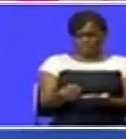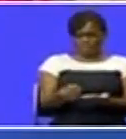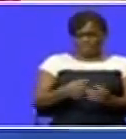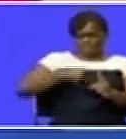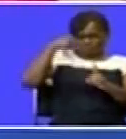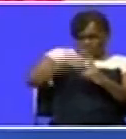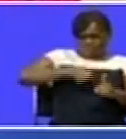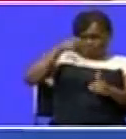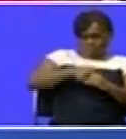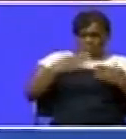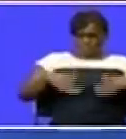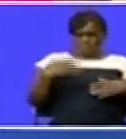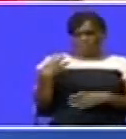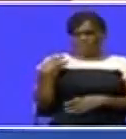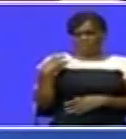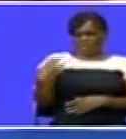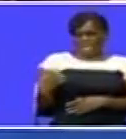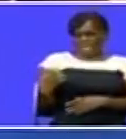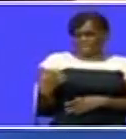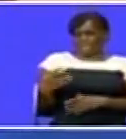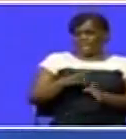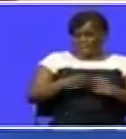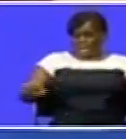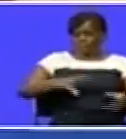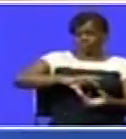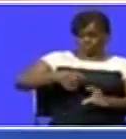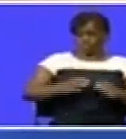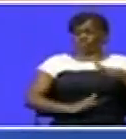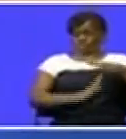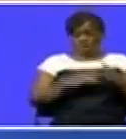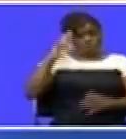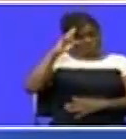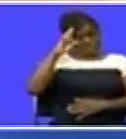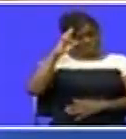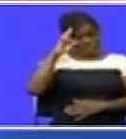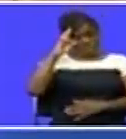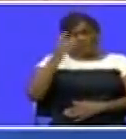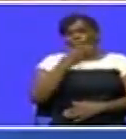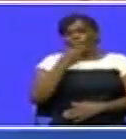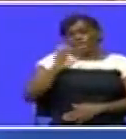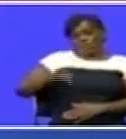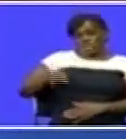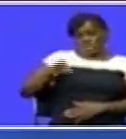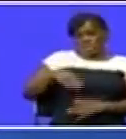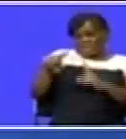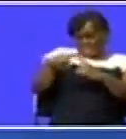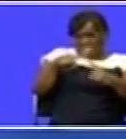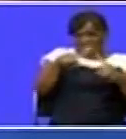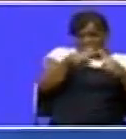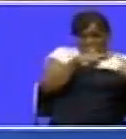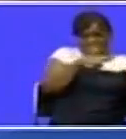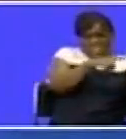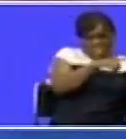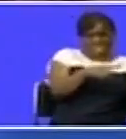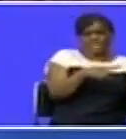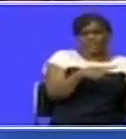Activists against the vice say property inheritance and land conflicts among the top reasons why these men and women get targeted under the guise of being punished